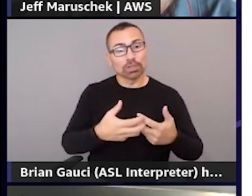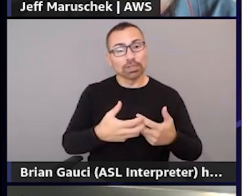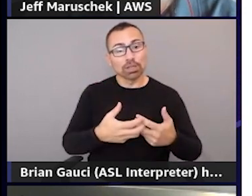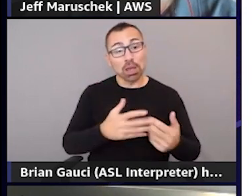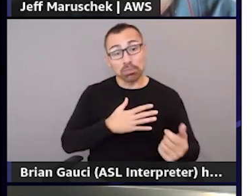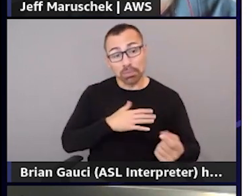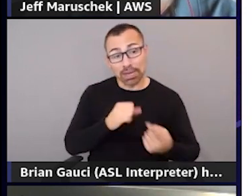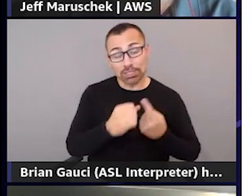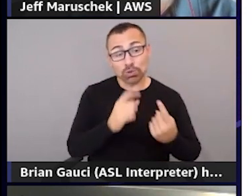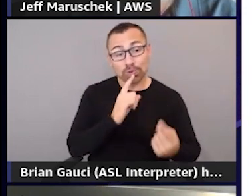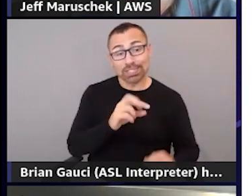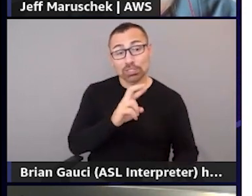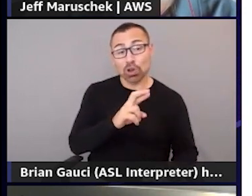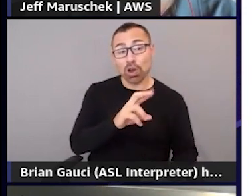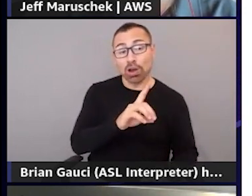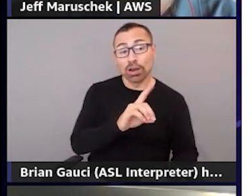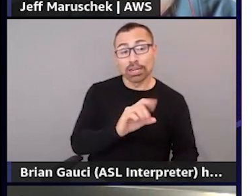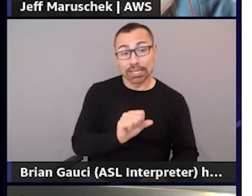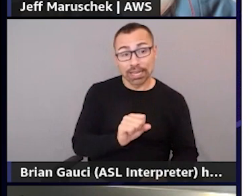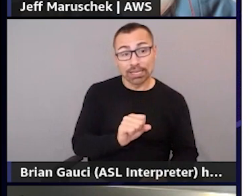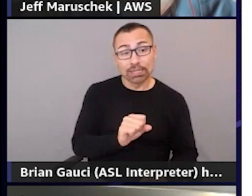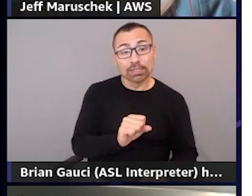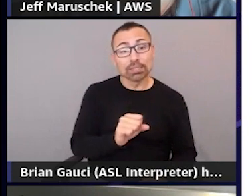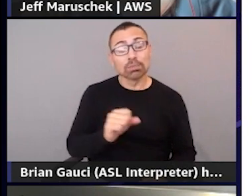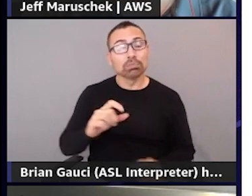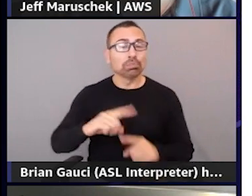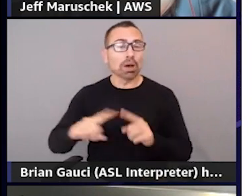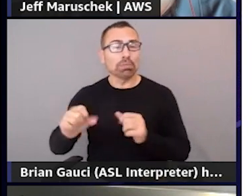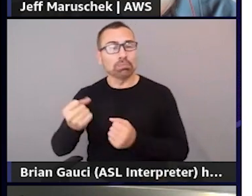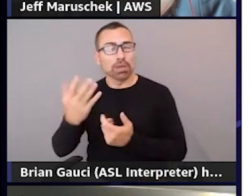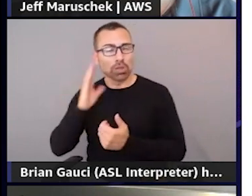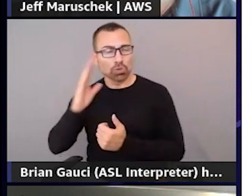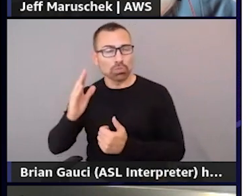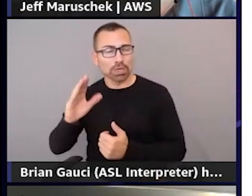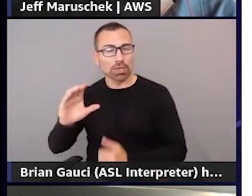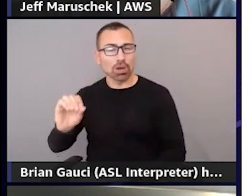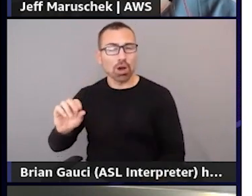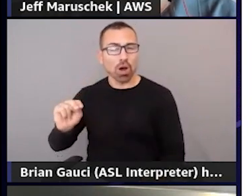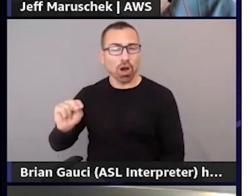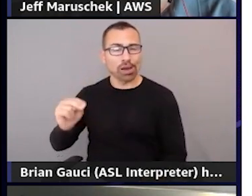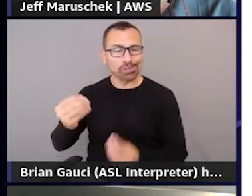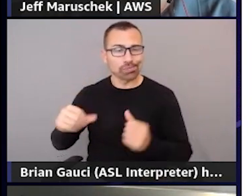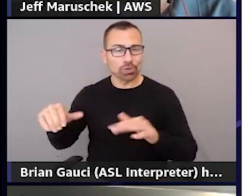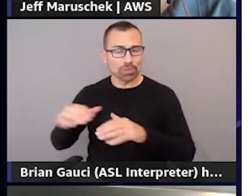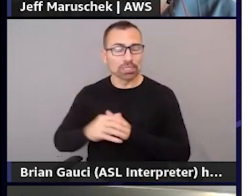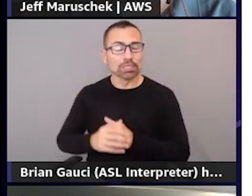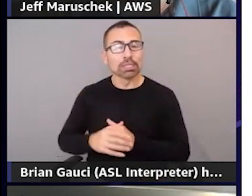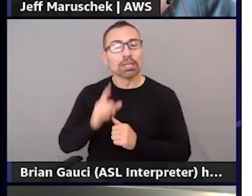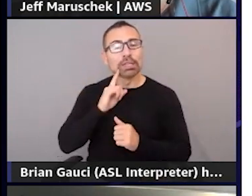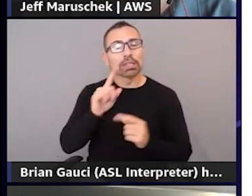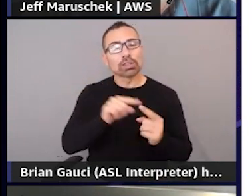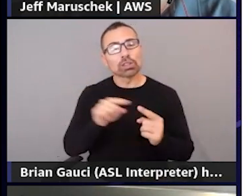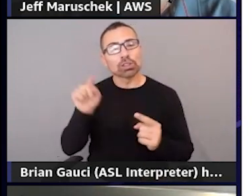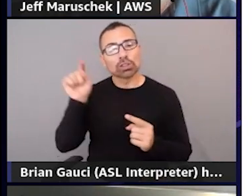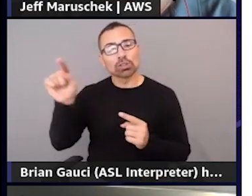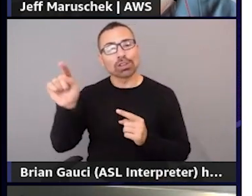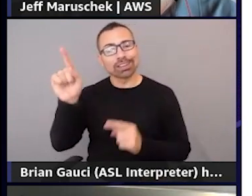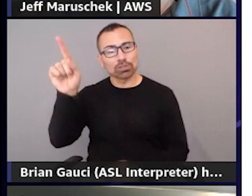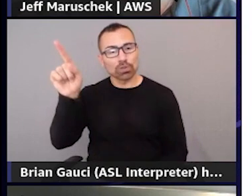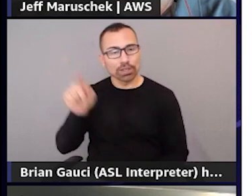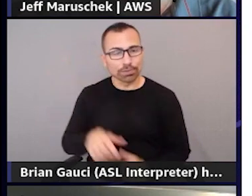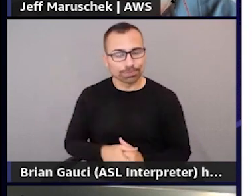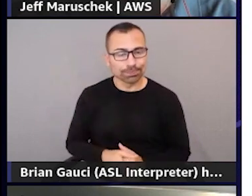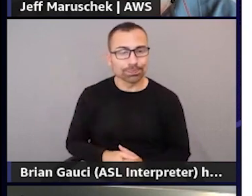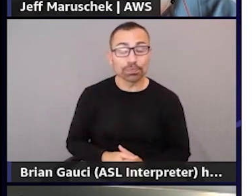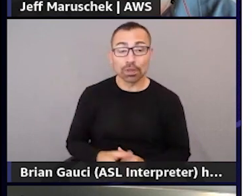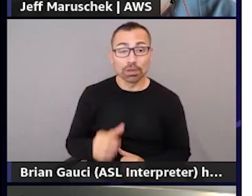in RDS, but in most cases would be on premises, to a target over here. Now, you don't necessarily have to